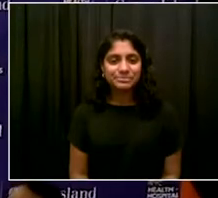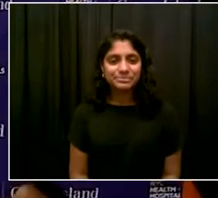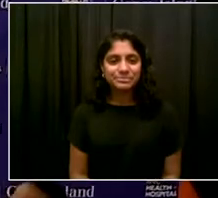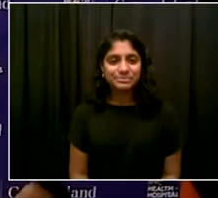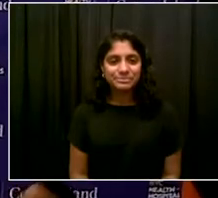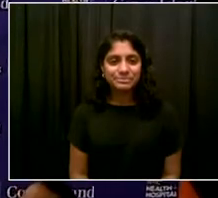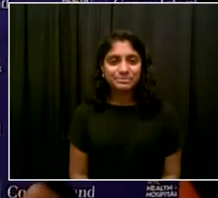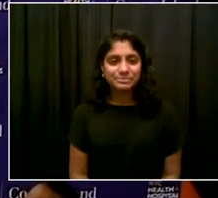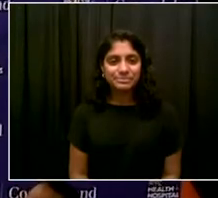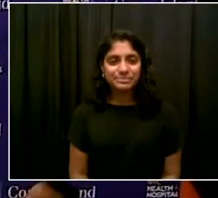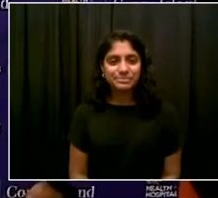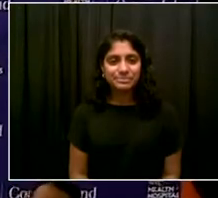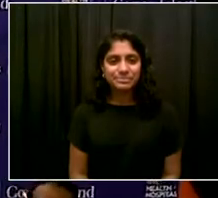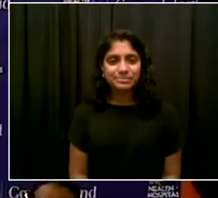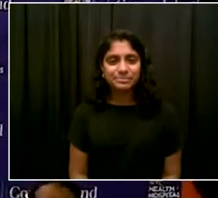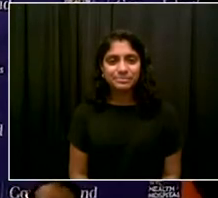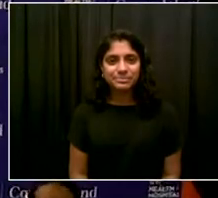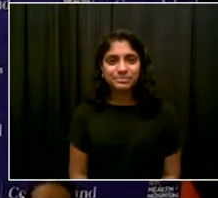All right.